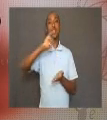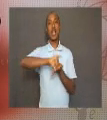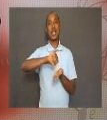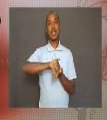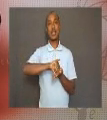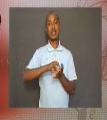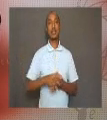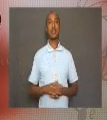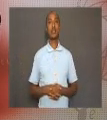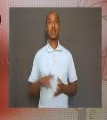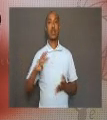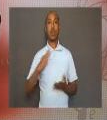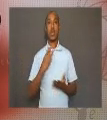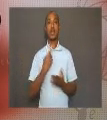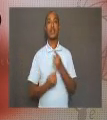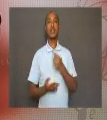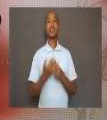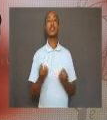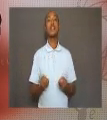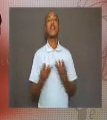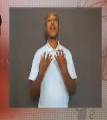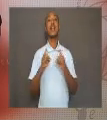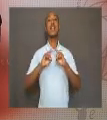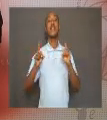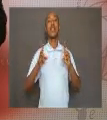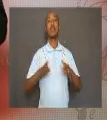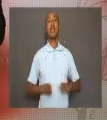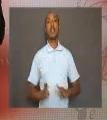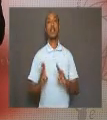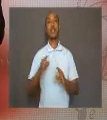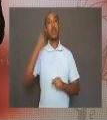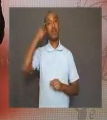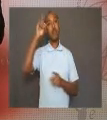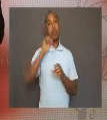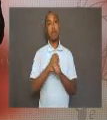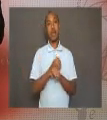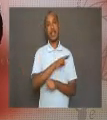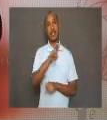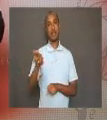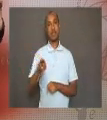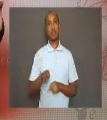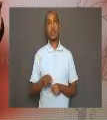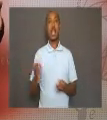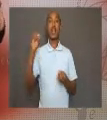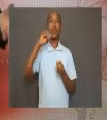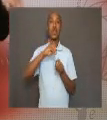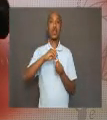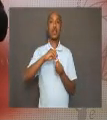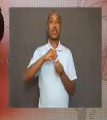salts. We discussed several different methods for preparing them,